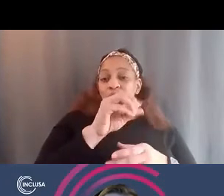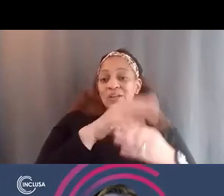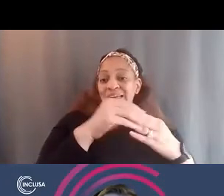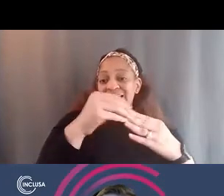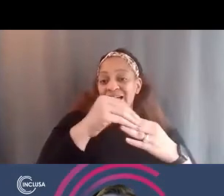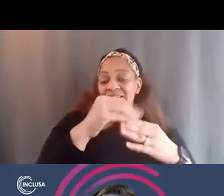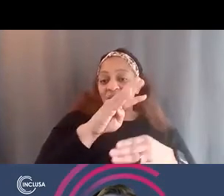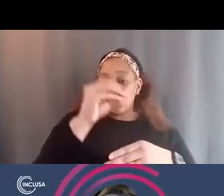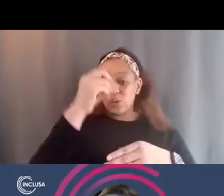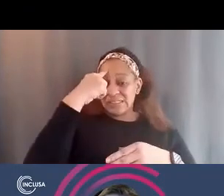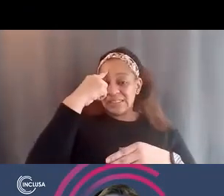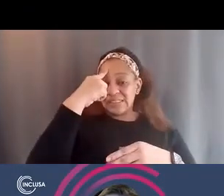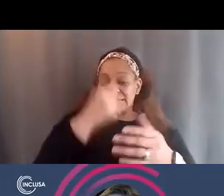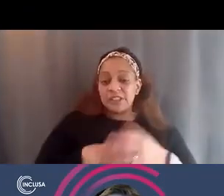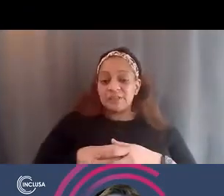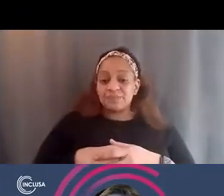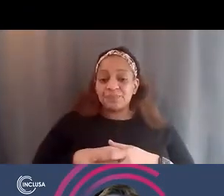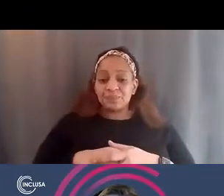Next slide.